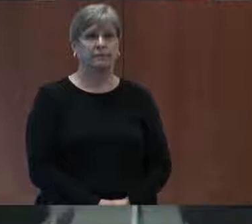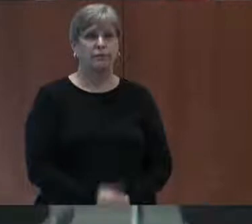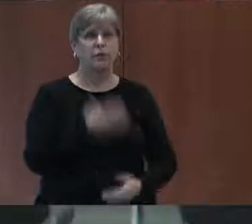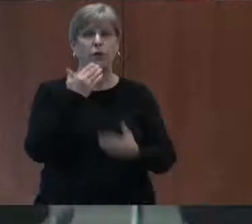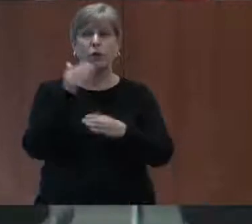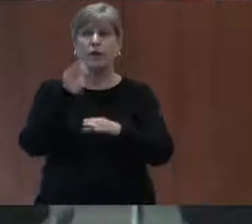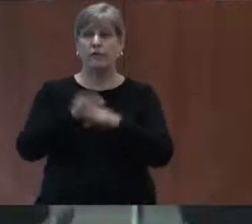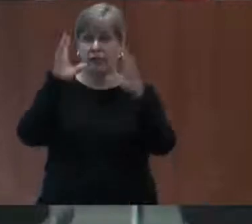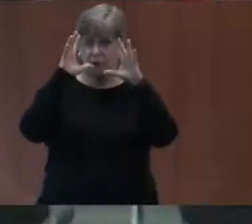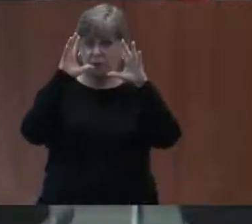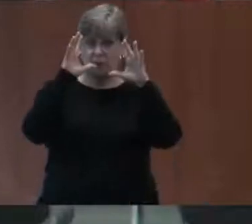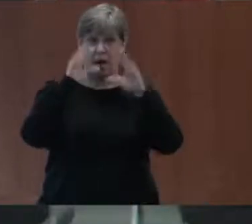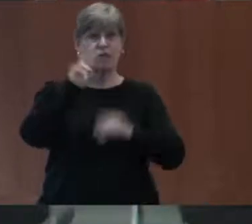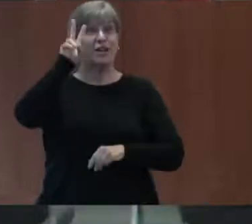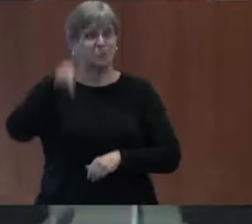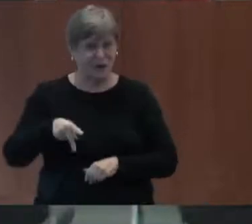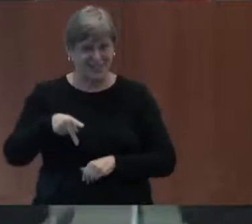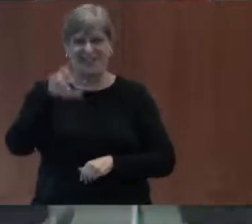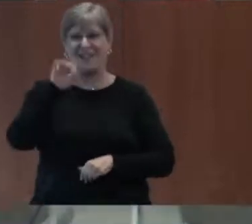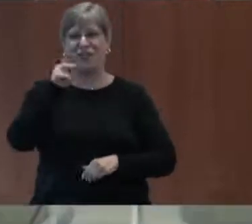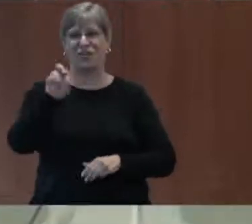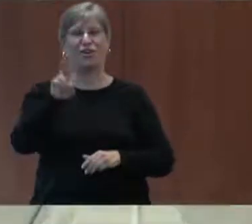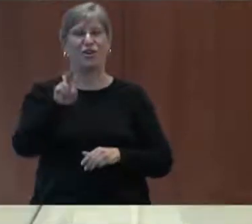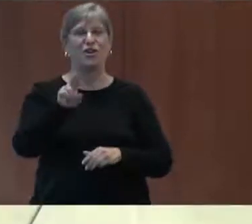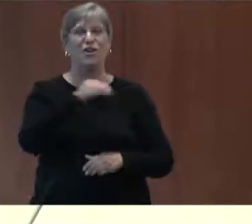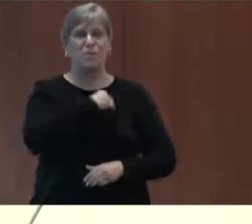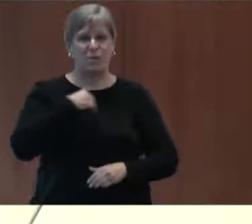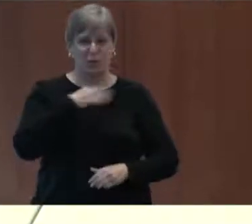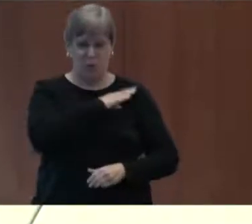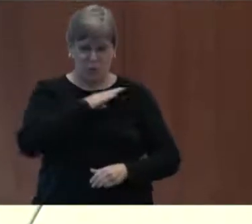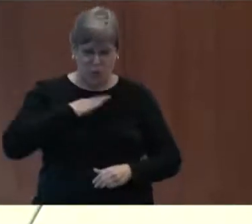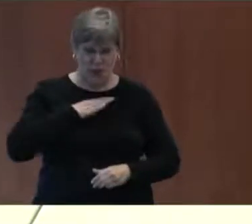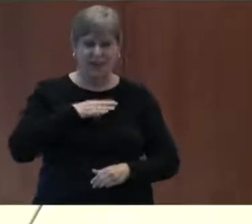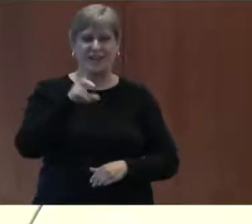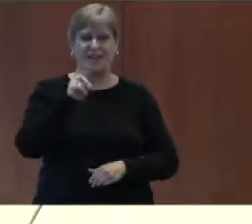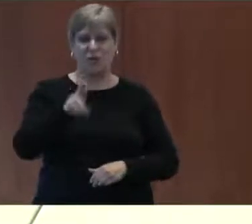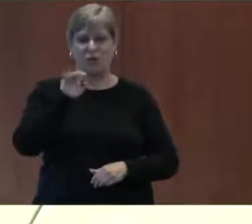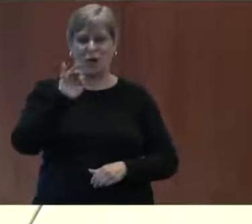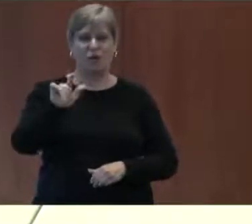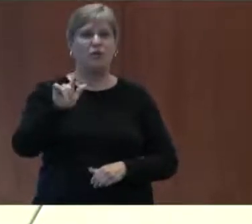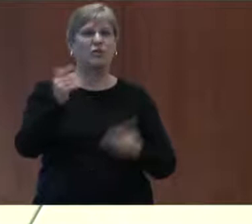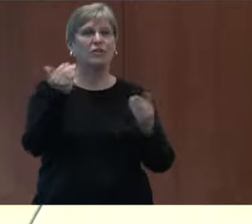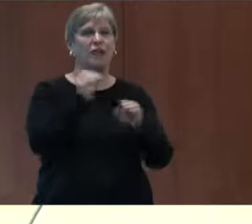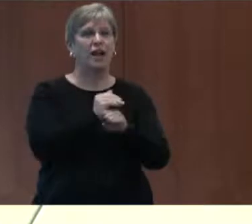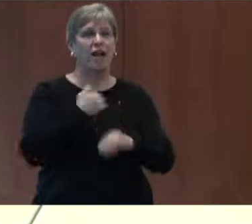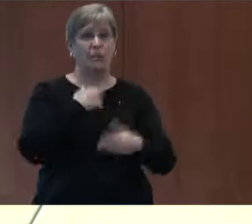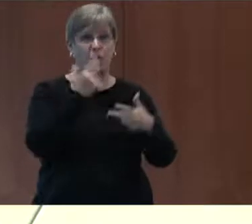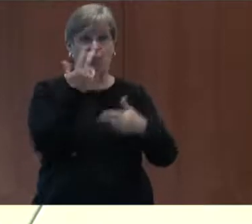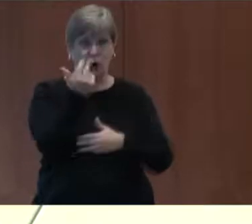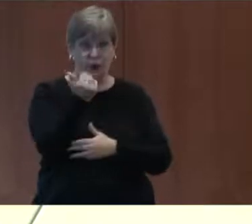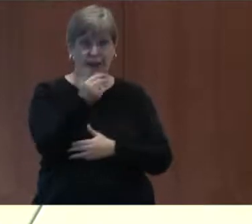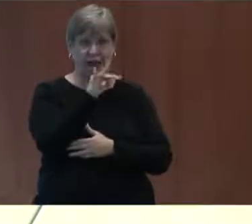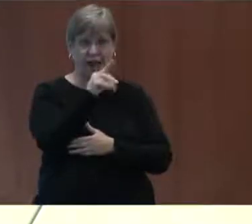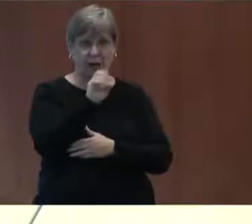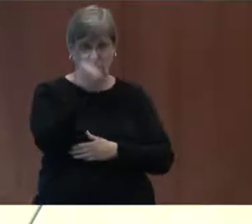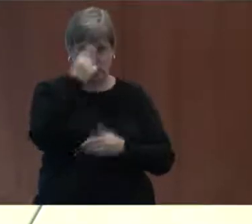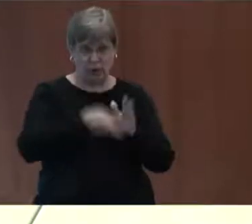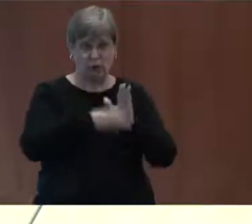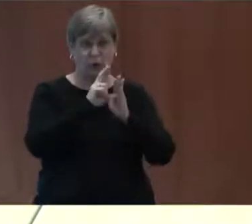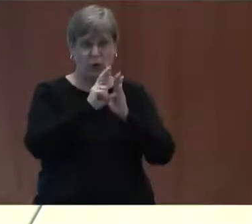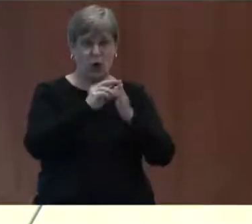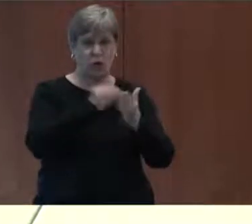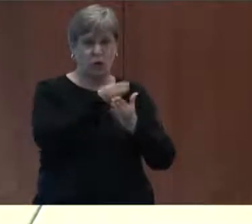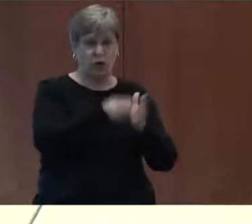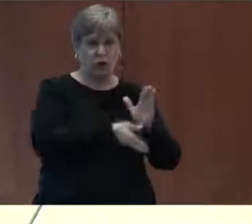Good evening, Vice President Stauffer, members of the board, Dr. Michael. Tonight I have 13 items for your review. The Purchasing